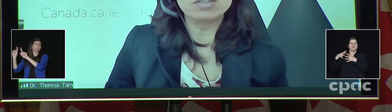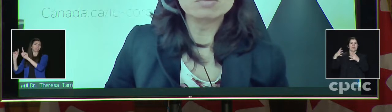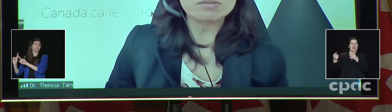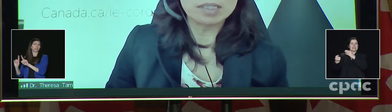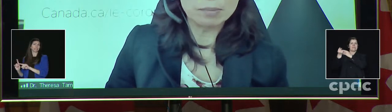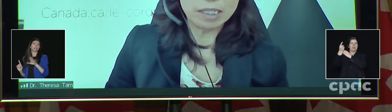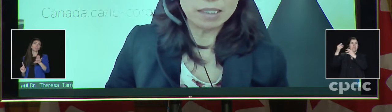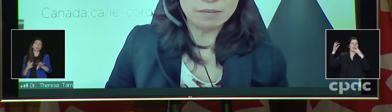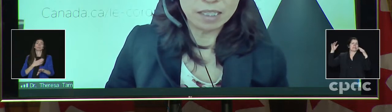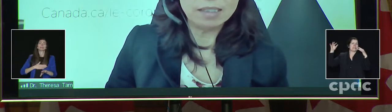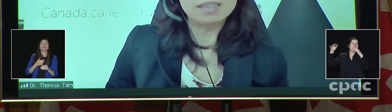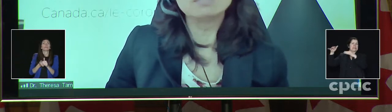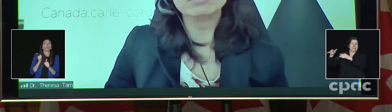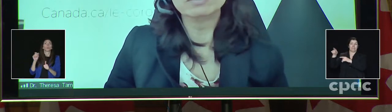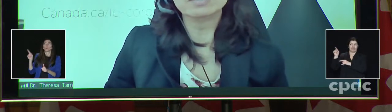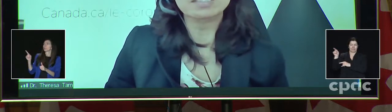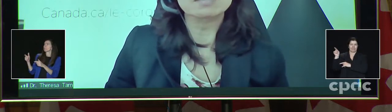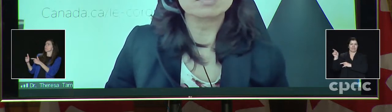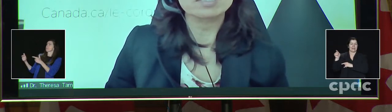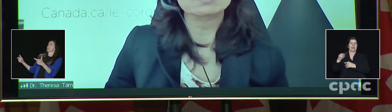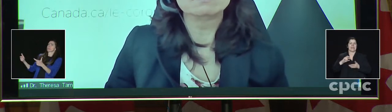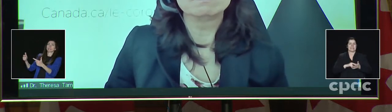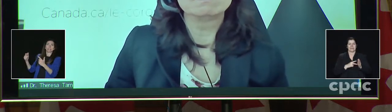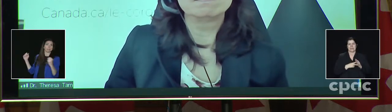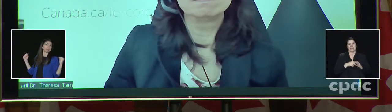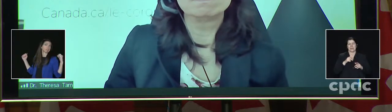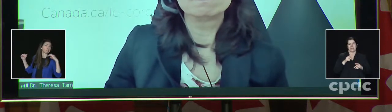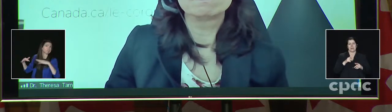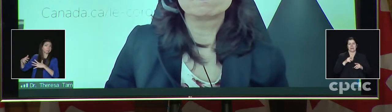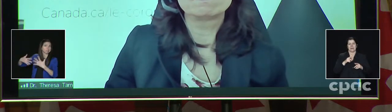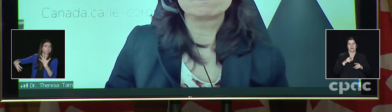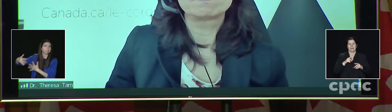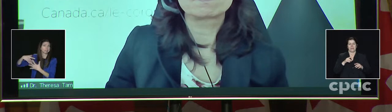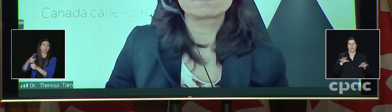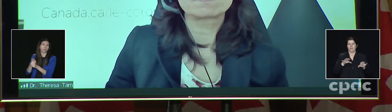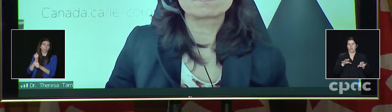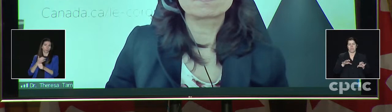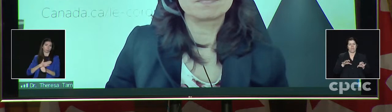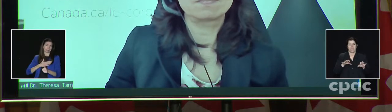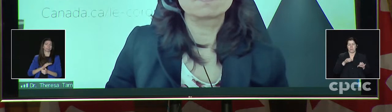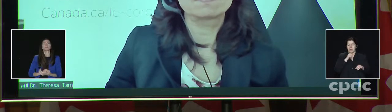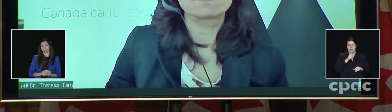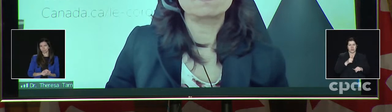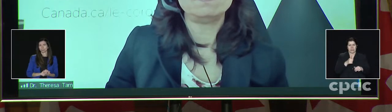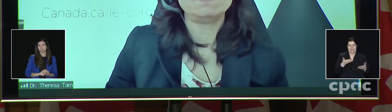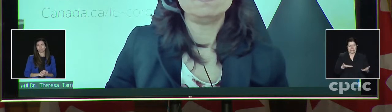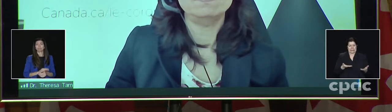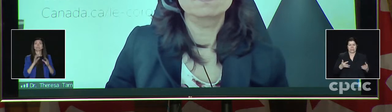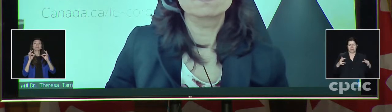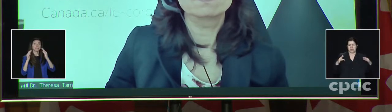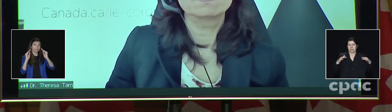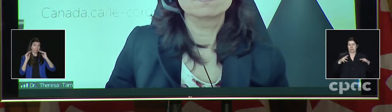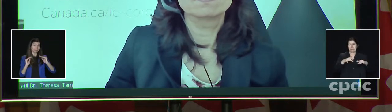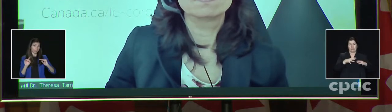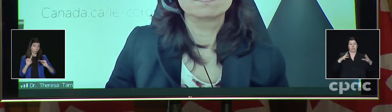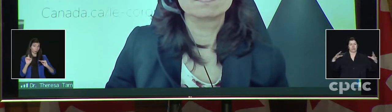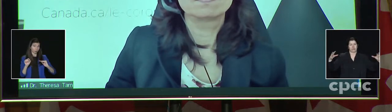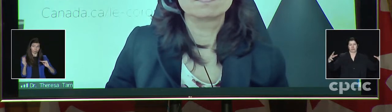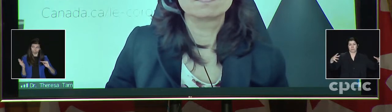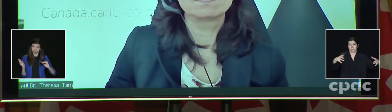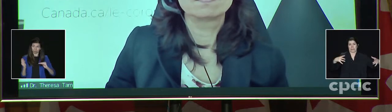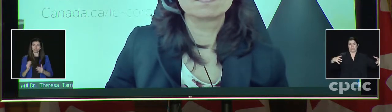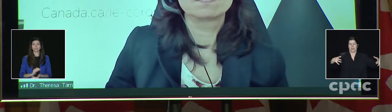avoid a super spreading event is prudent at this point. Thank you very much. Operator, next question. Prochaine question.